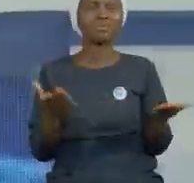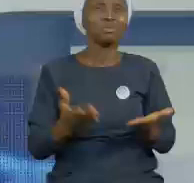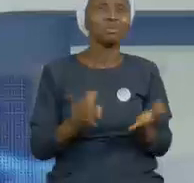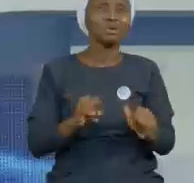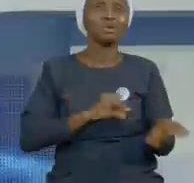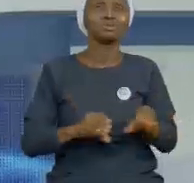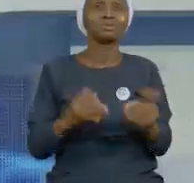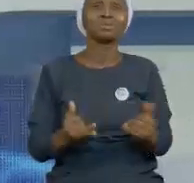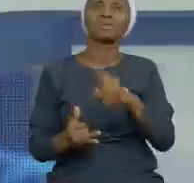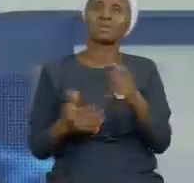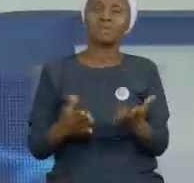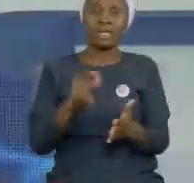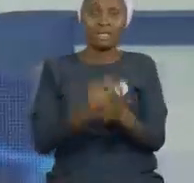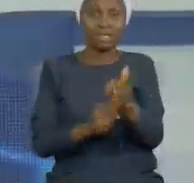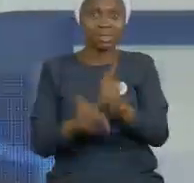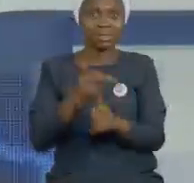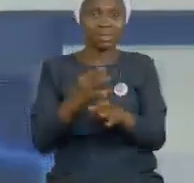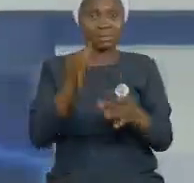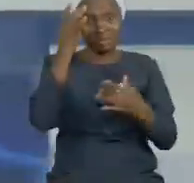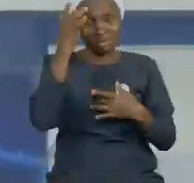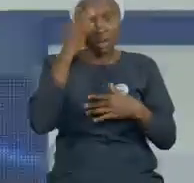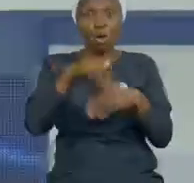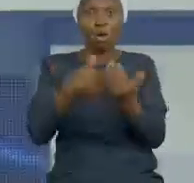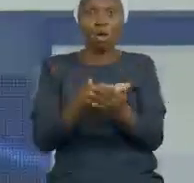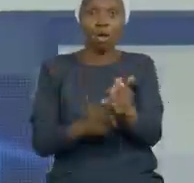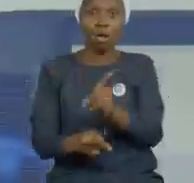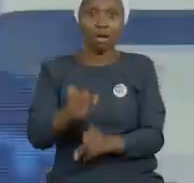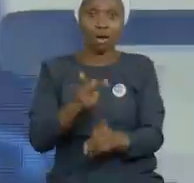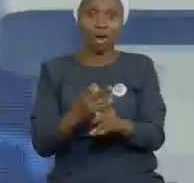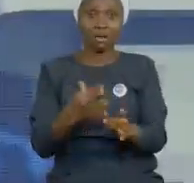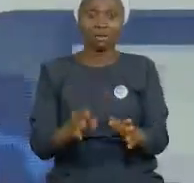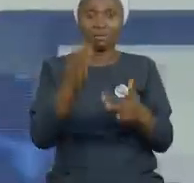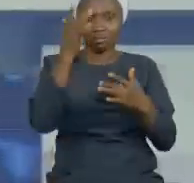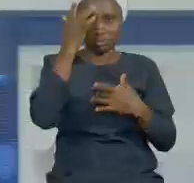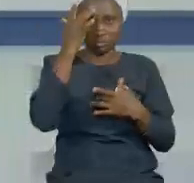sickness. All manner of disease.